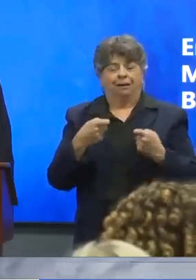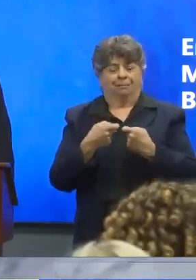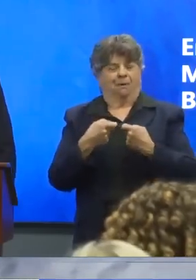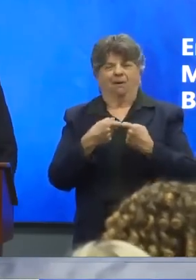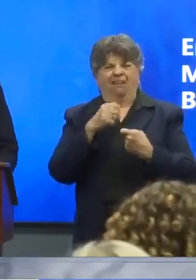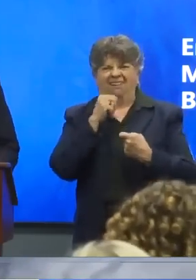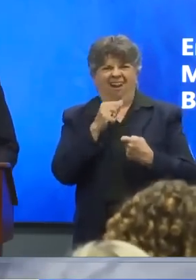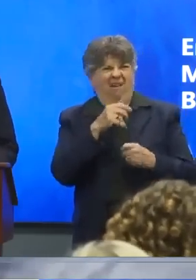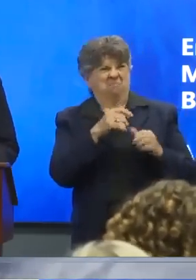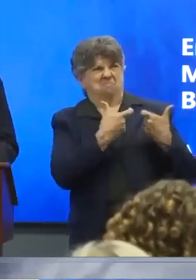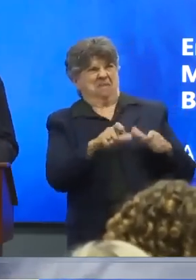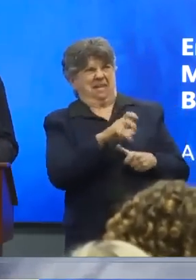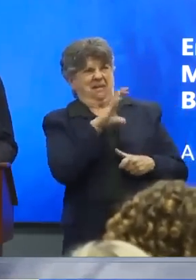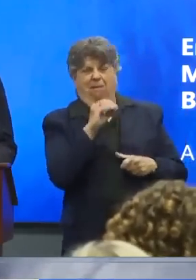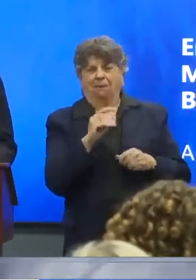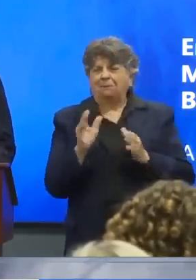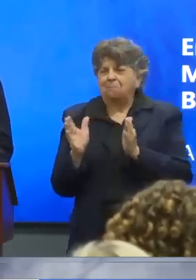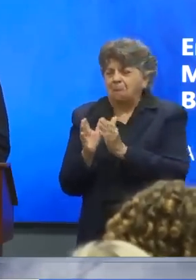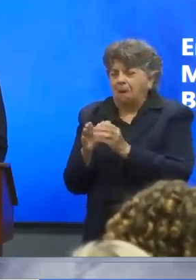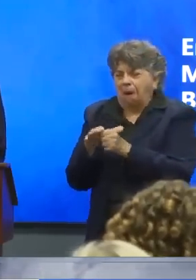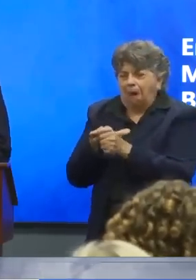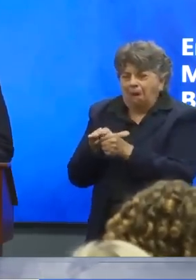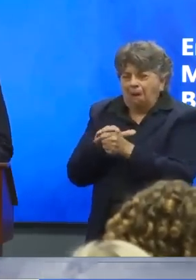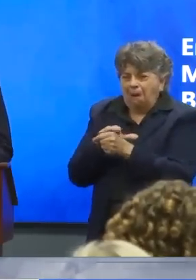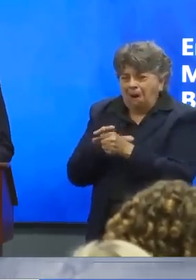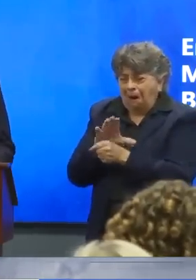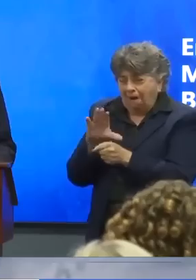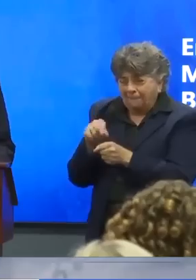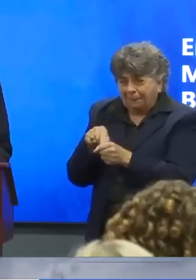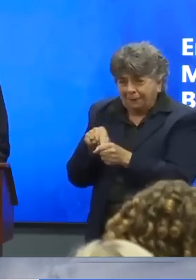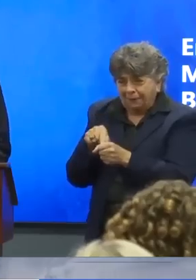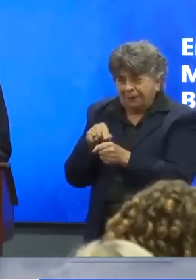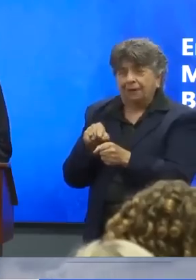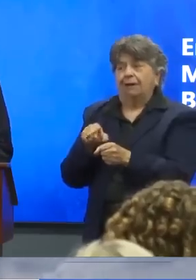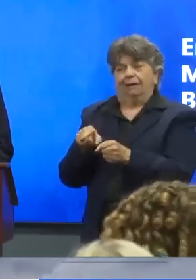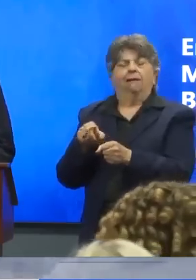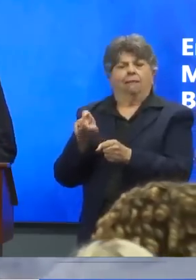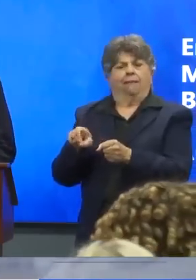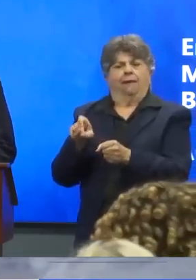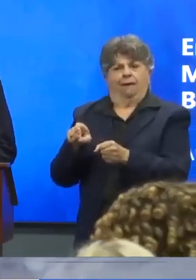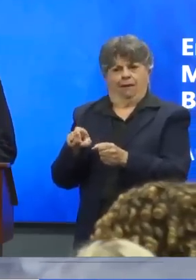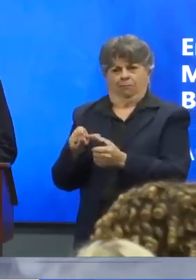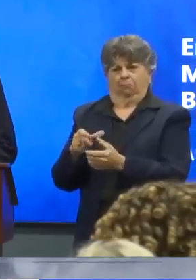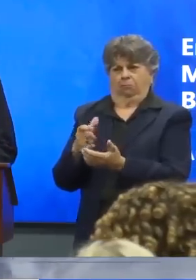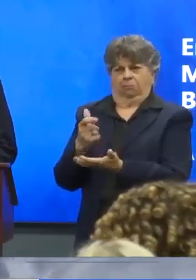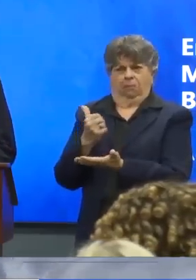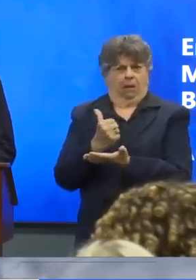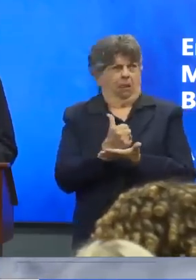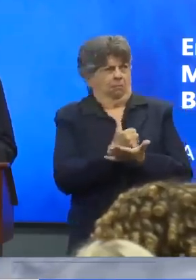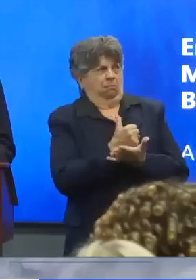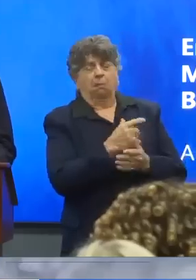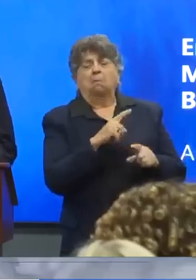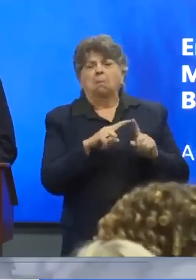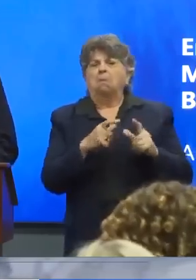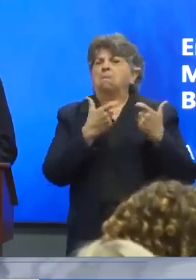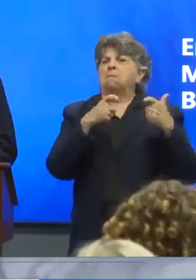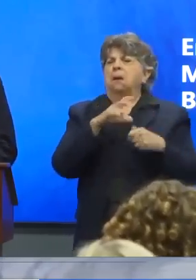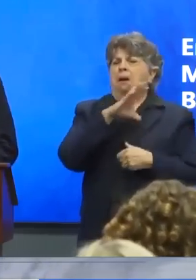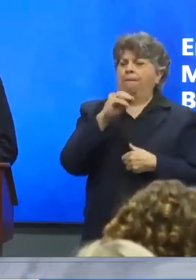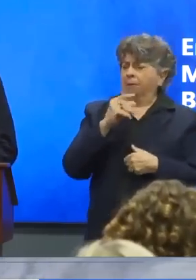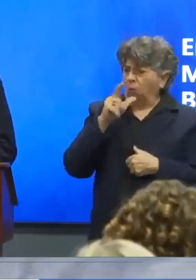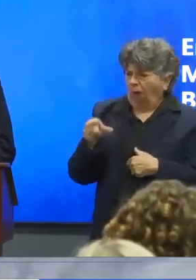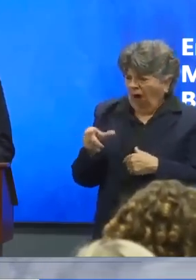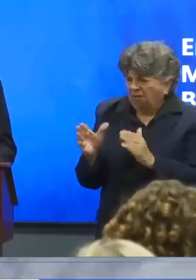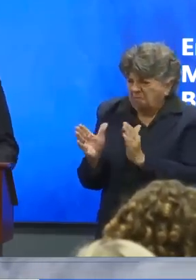the mutual aid. You're going to have Florida Power and Light, some of the bigger companies, are going to have linemen ready to go. They can be of